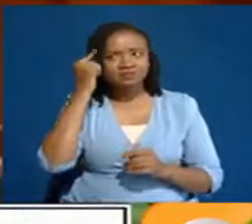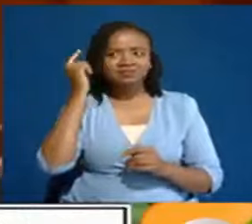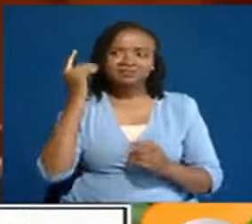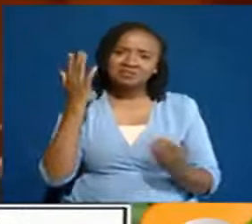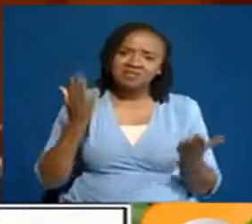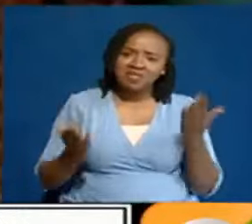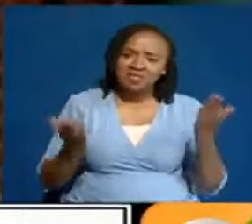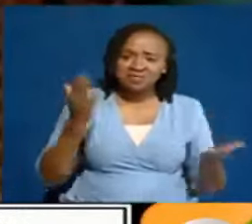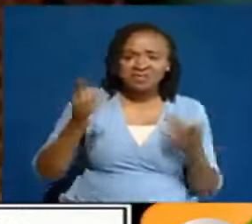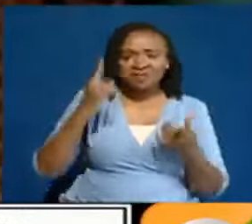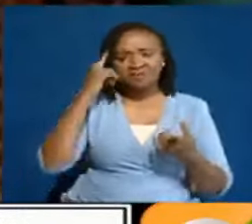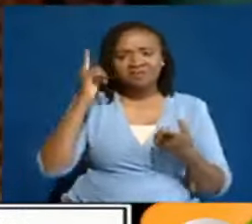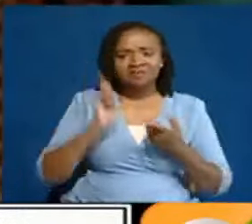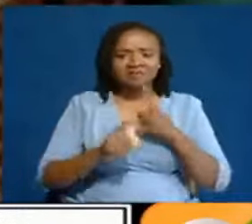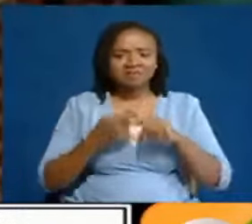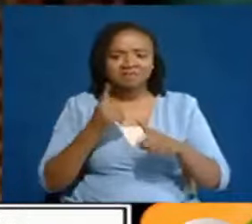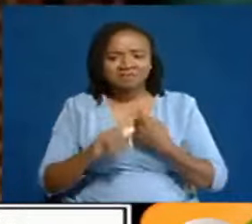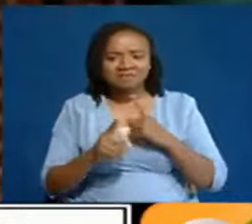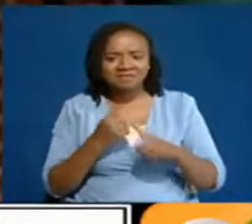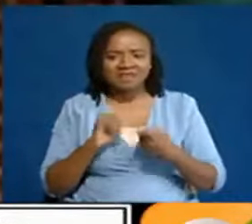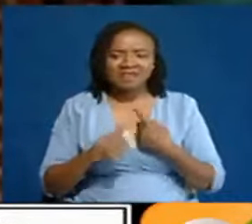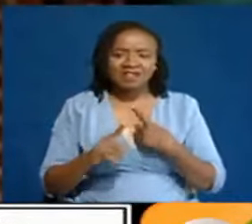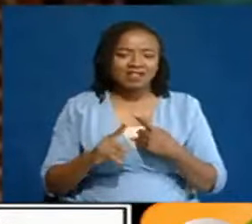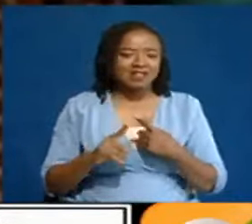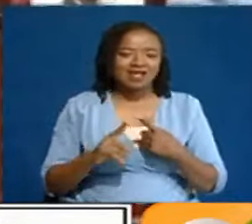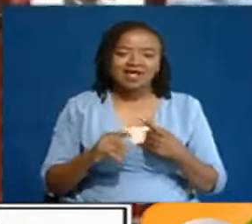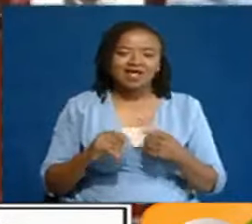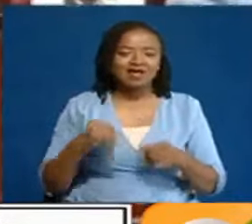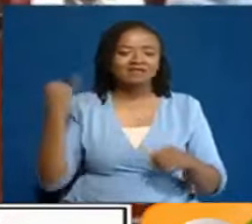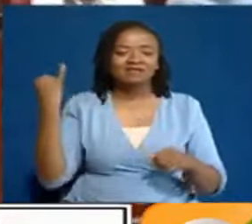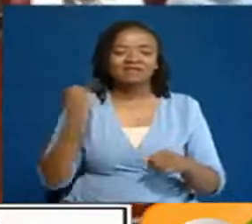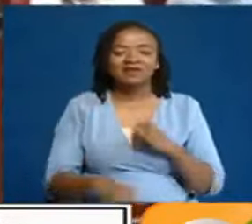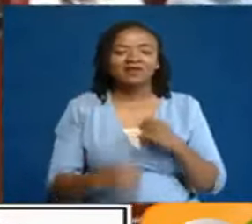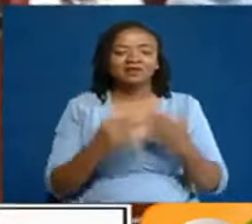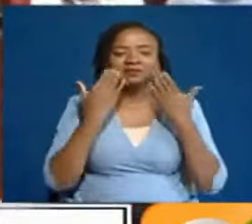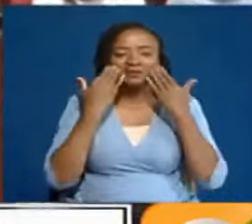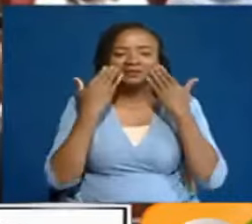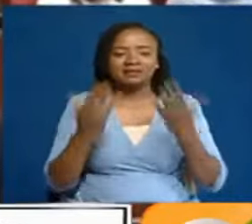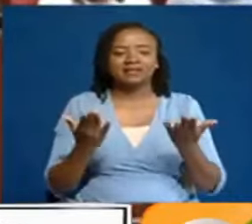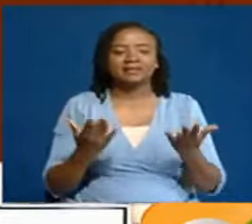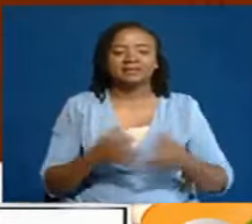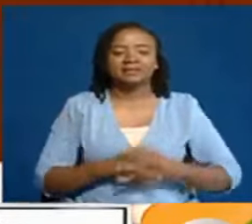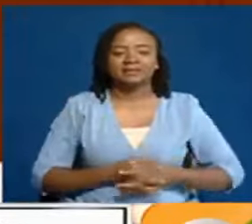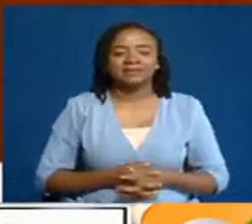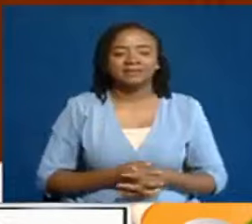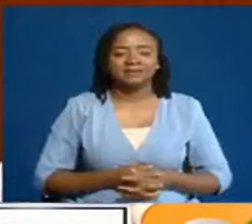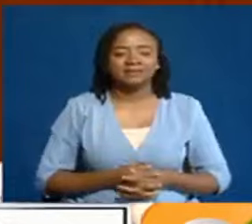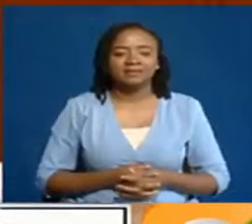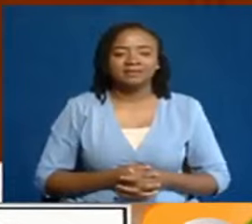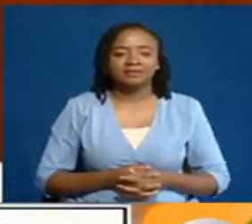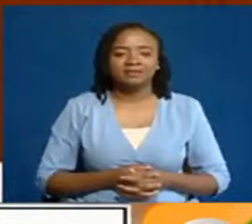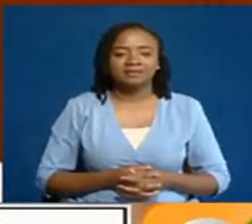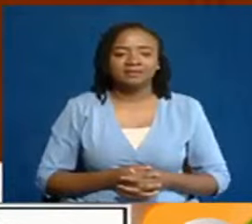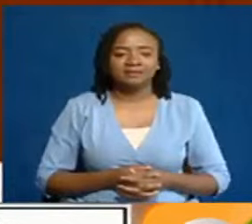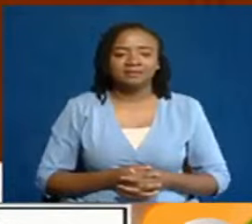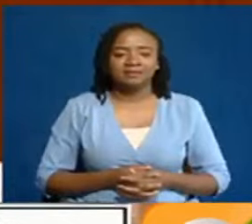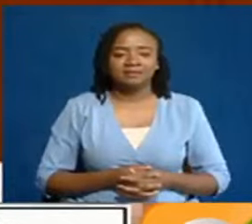not there were enough numbers to introduce his impeachment motion, the numbers were overwhelming. Kimani